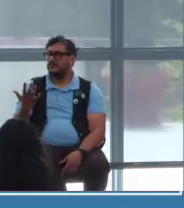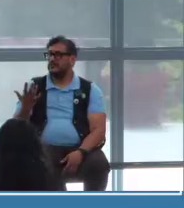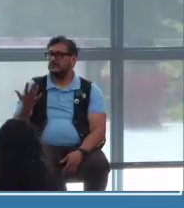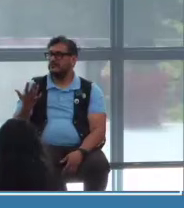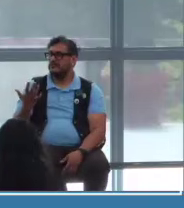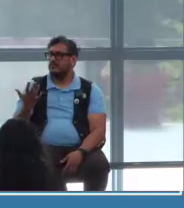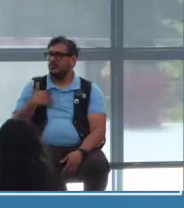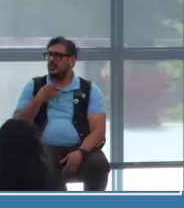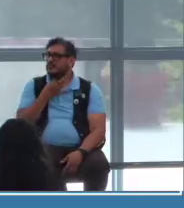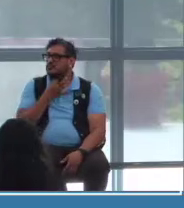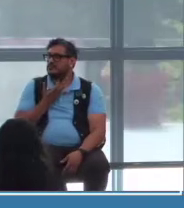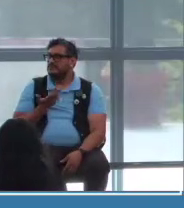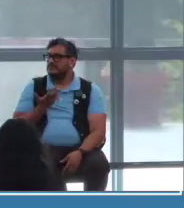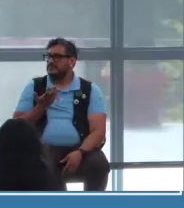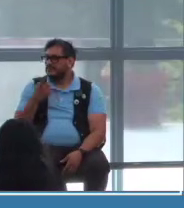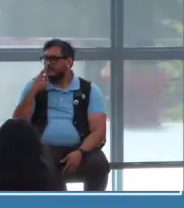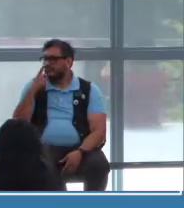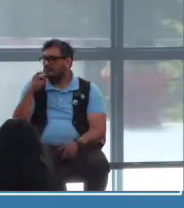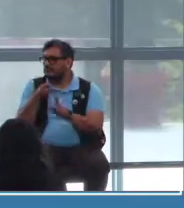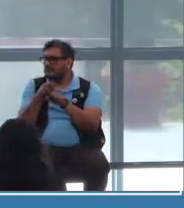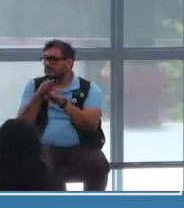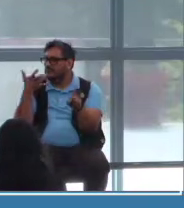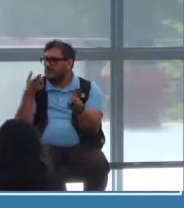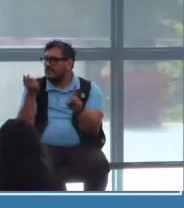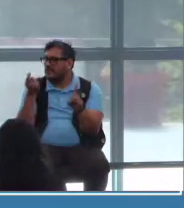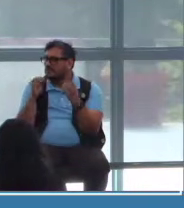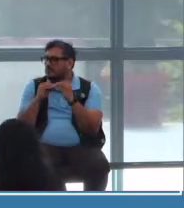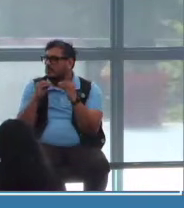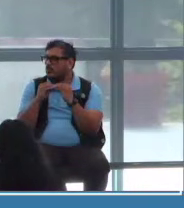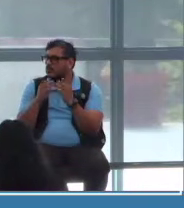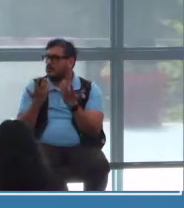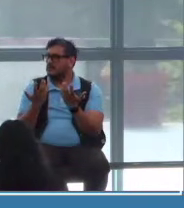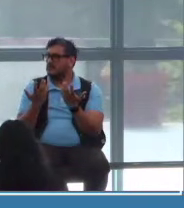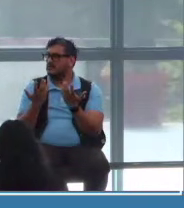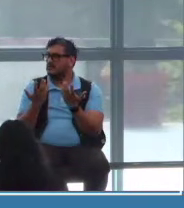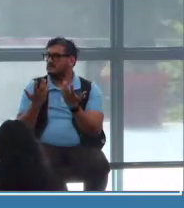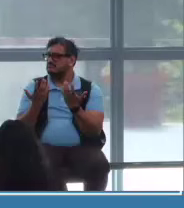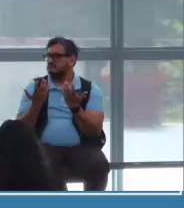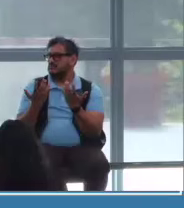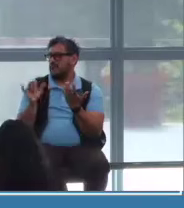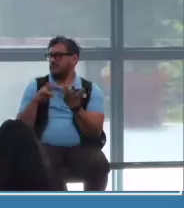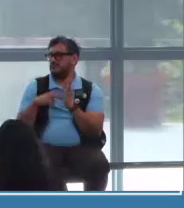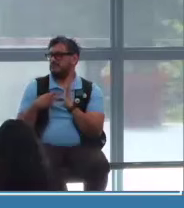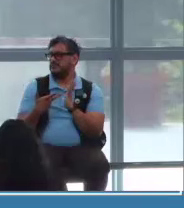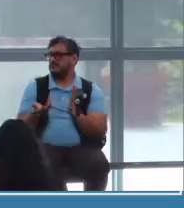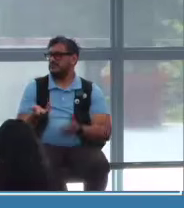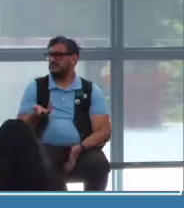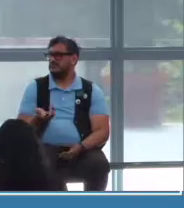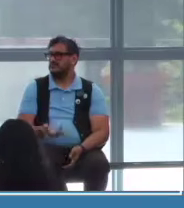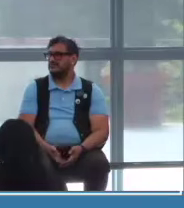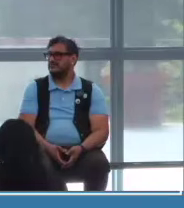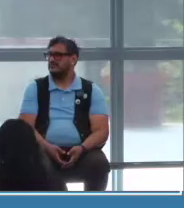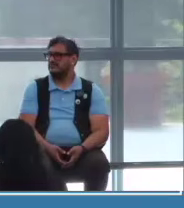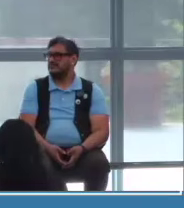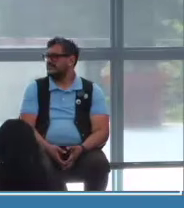know, could you elaborate a little bit more about that, simply and Okay, without